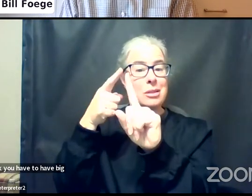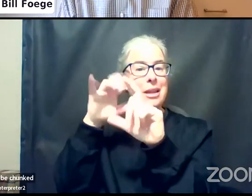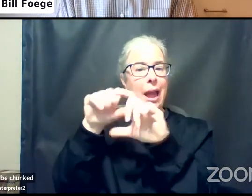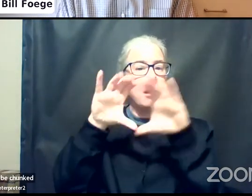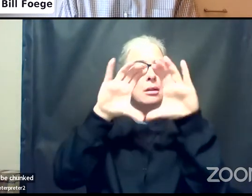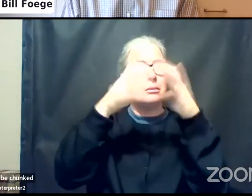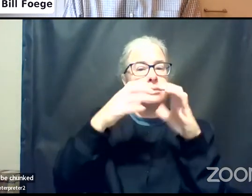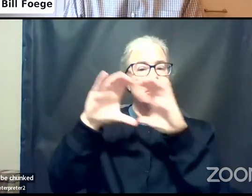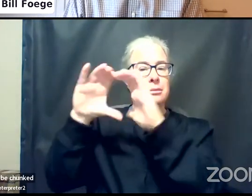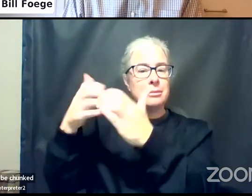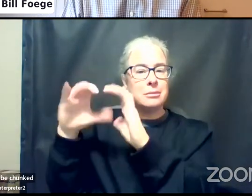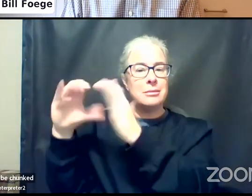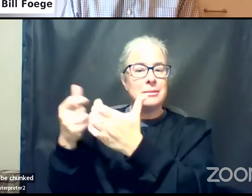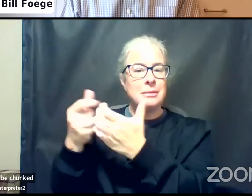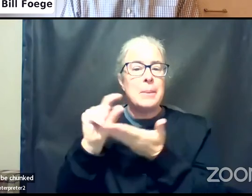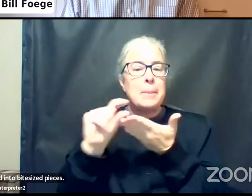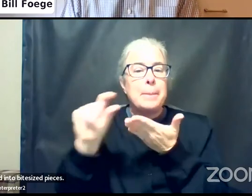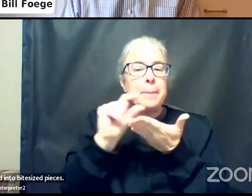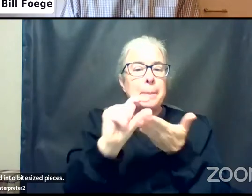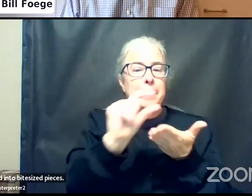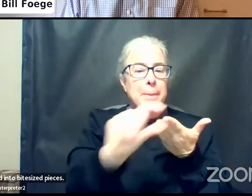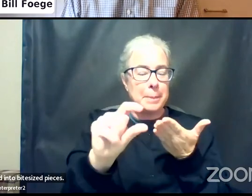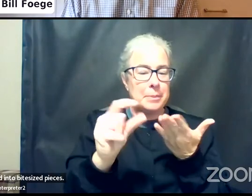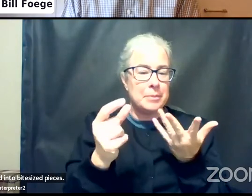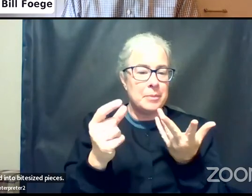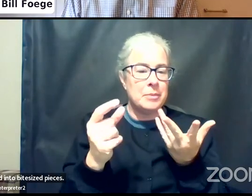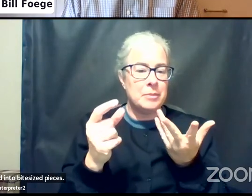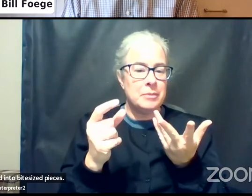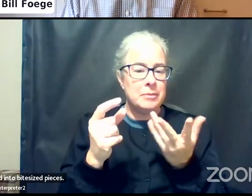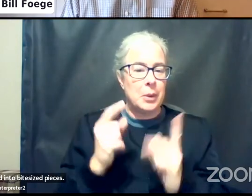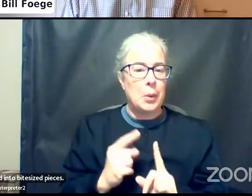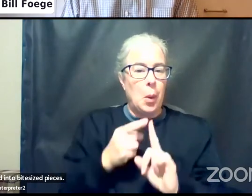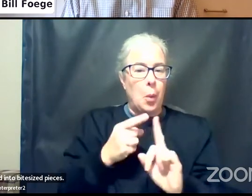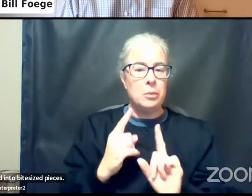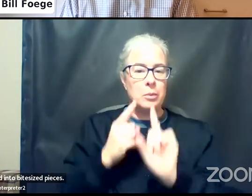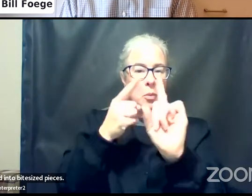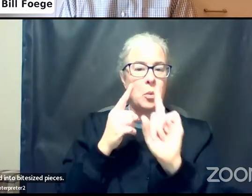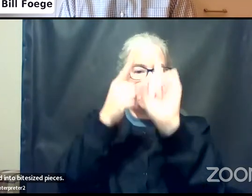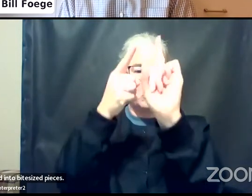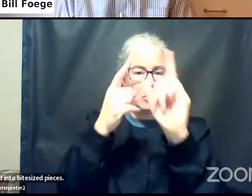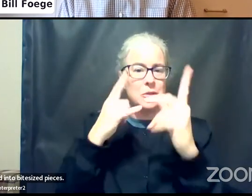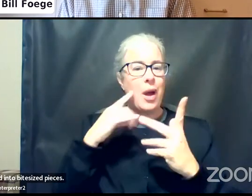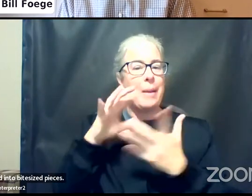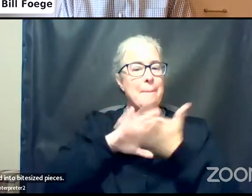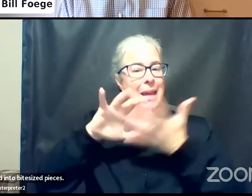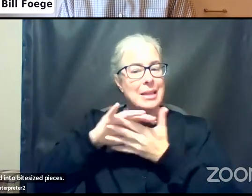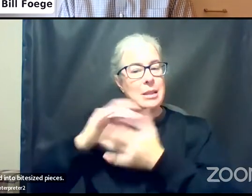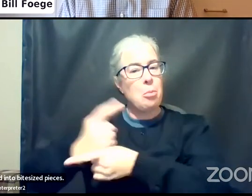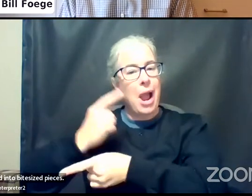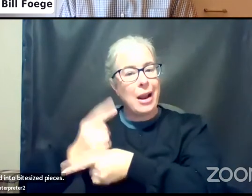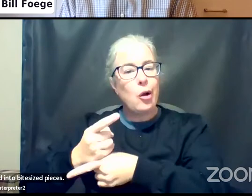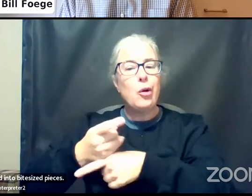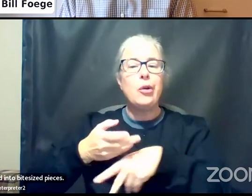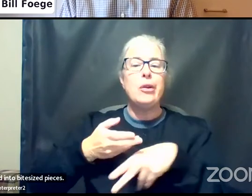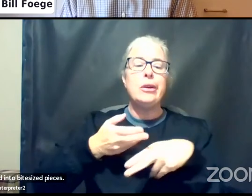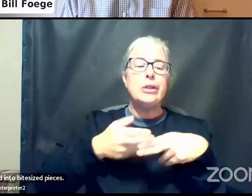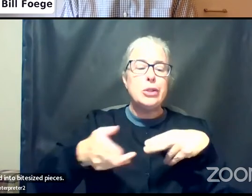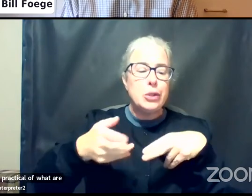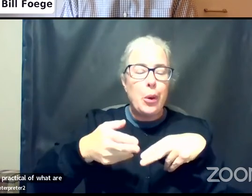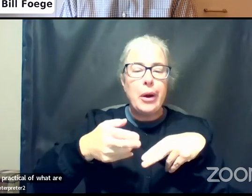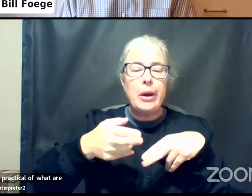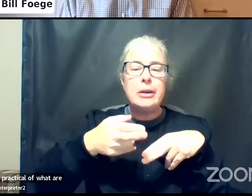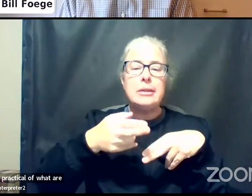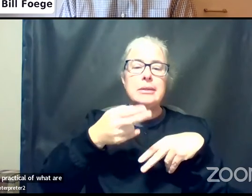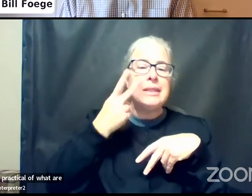bite-sized pieces so you know I think mixing the Practical of what are the short-term game